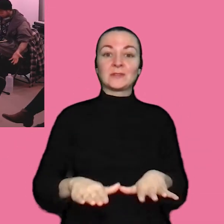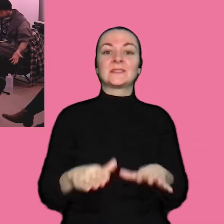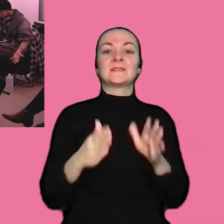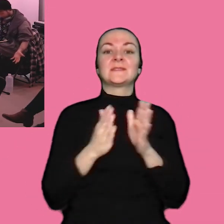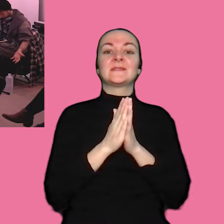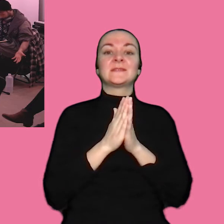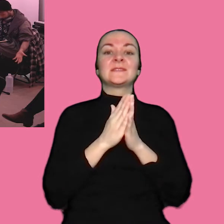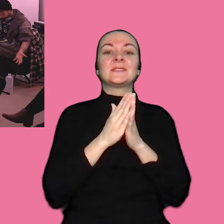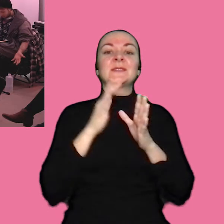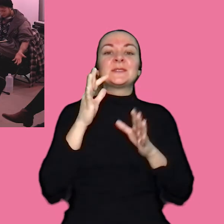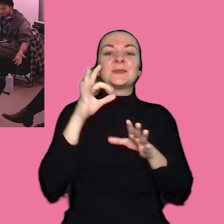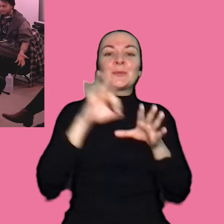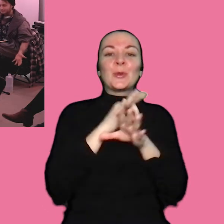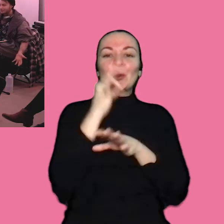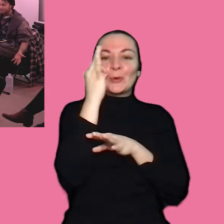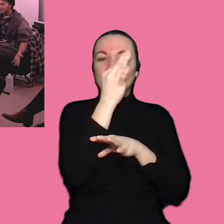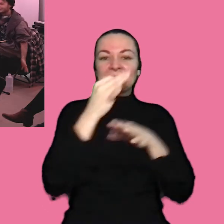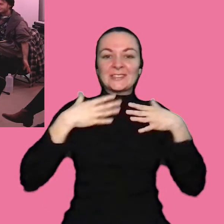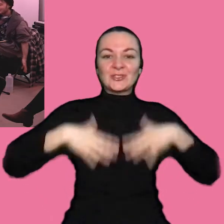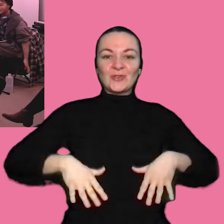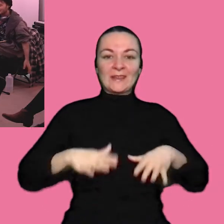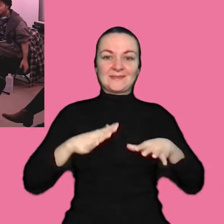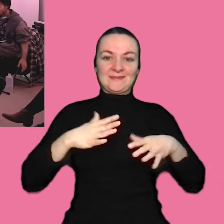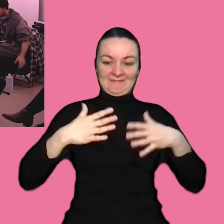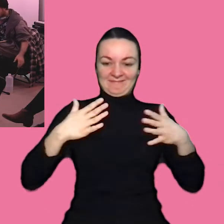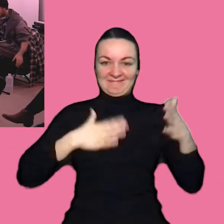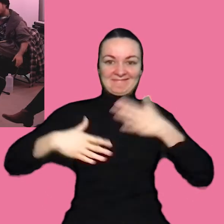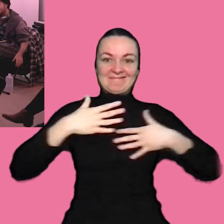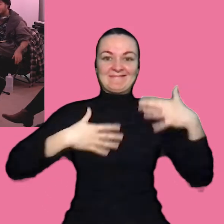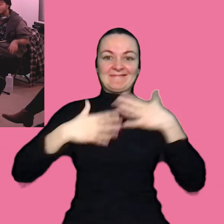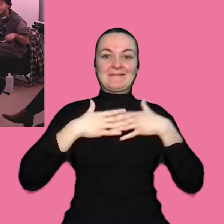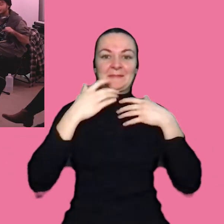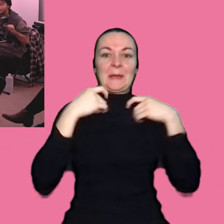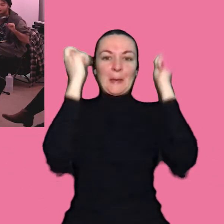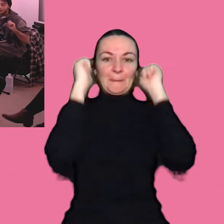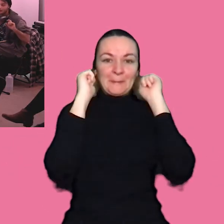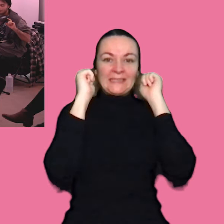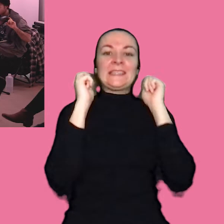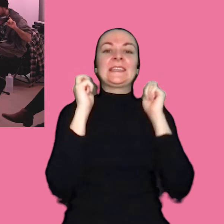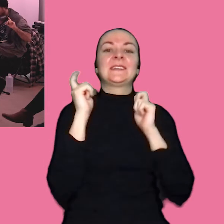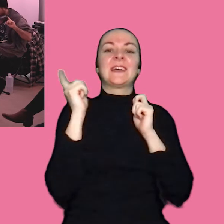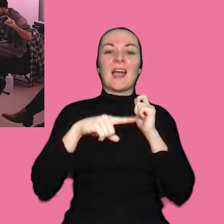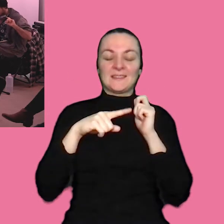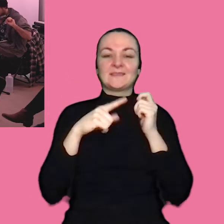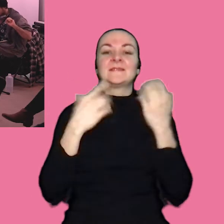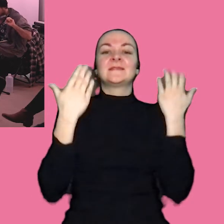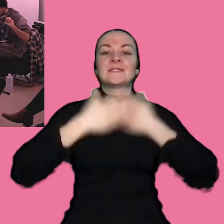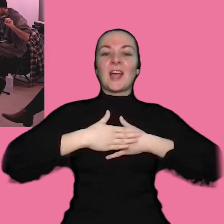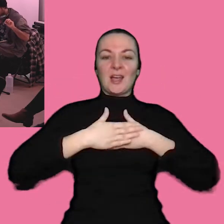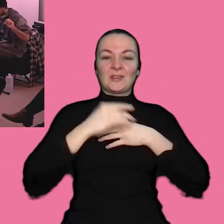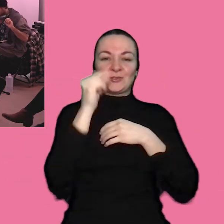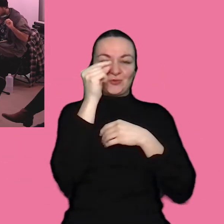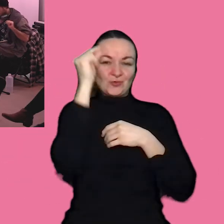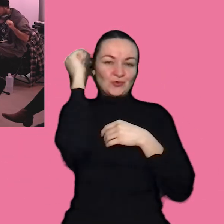trousers, blue daisy dress, and some layers and a beanie. I have dark,